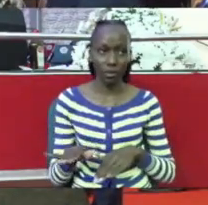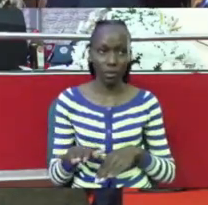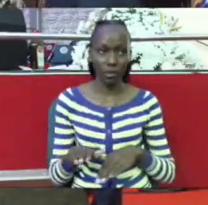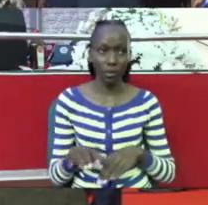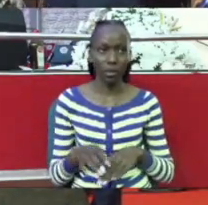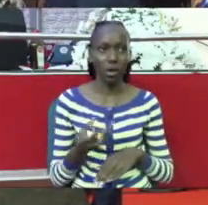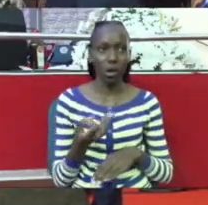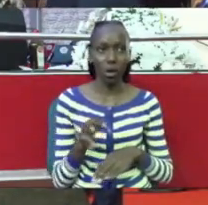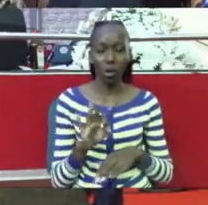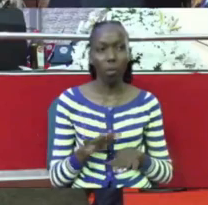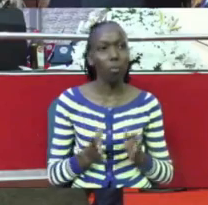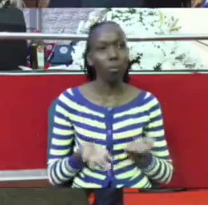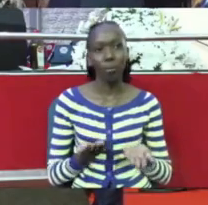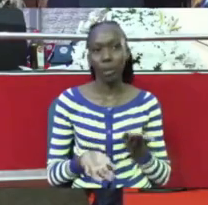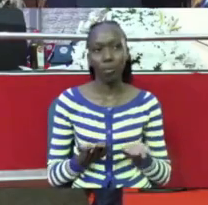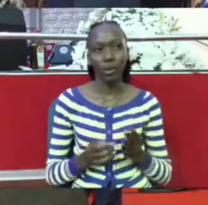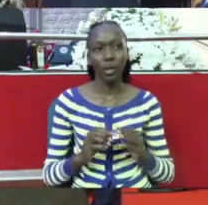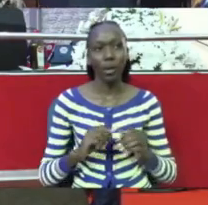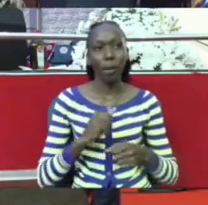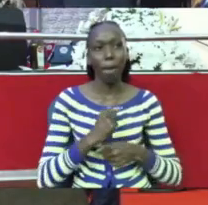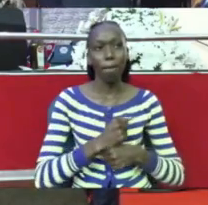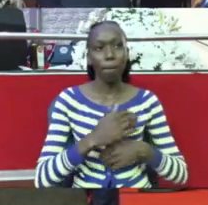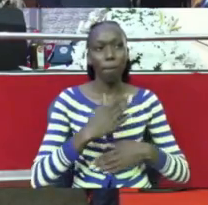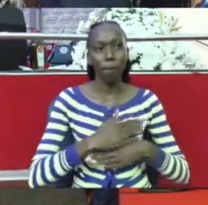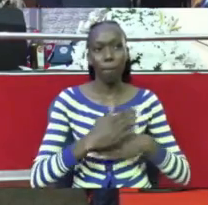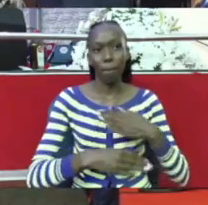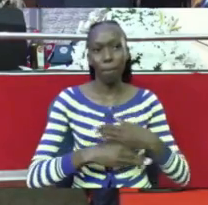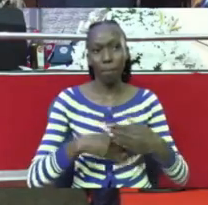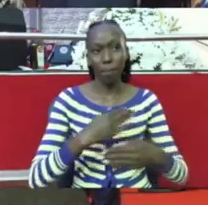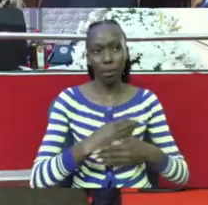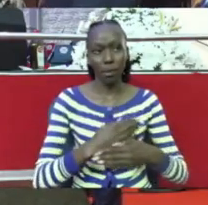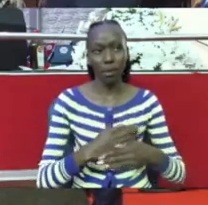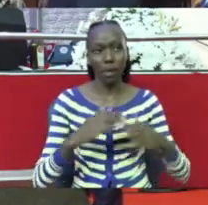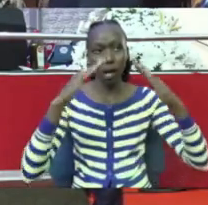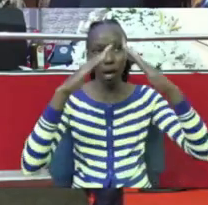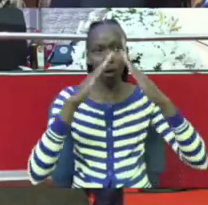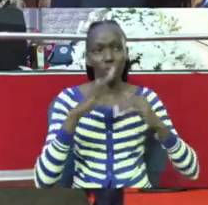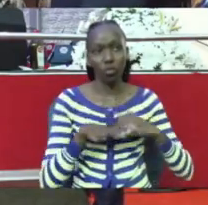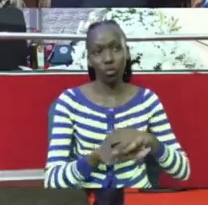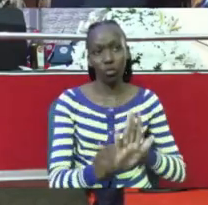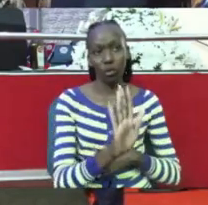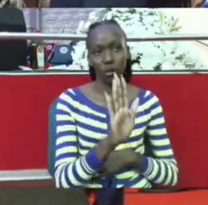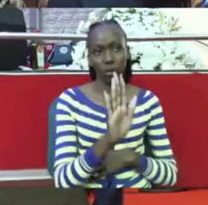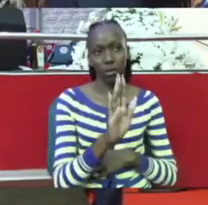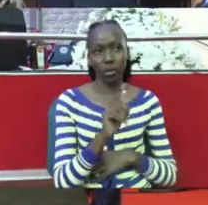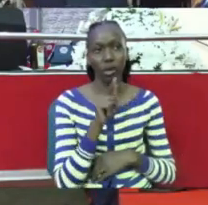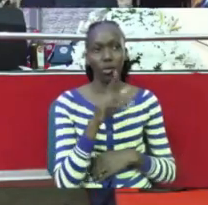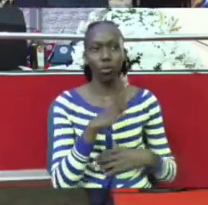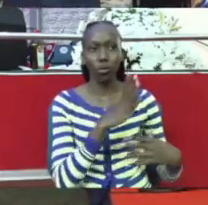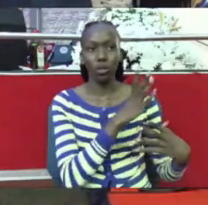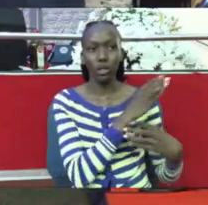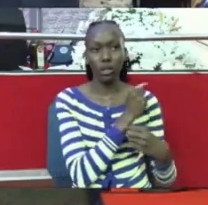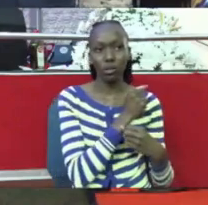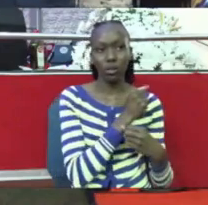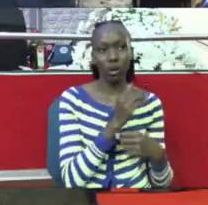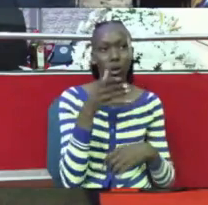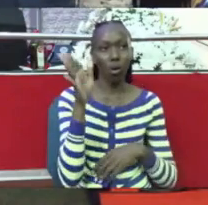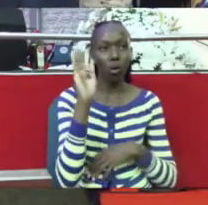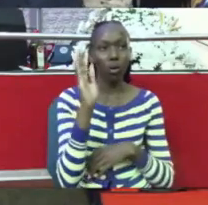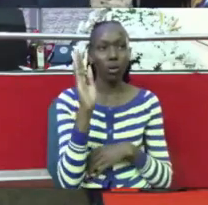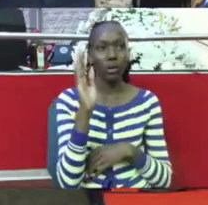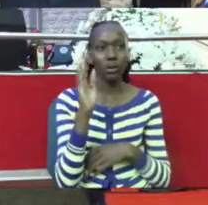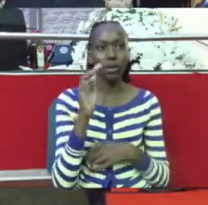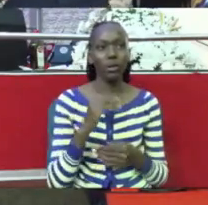your own home. Ama kujenga nyumba yako binafsi. You've been trusting God for somewhere else. Ulikuwa unatumainia